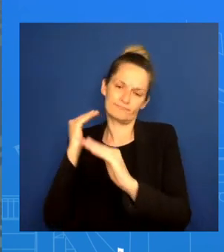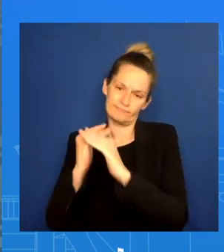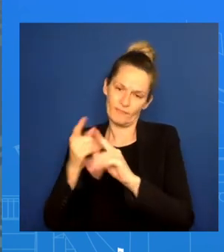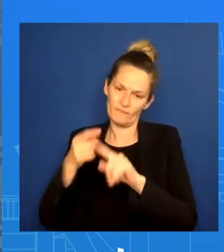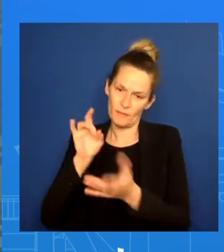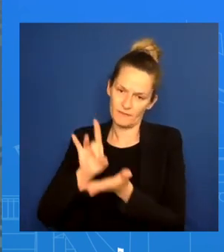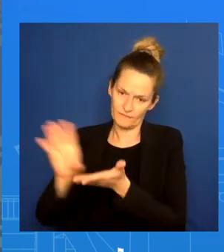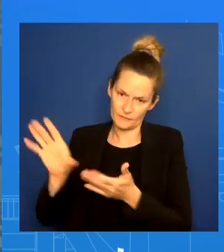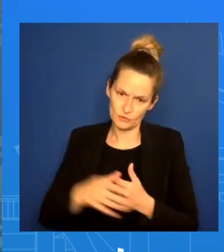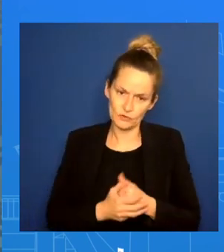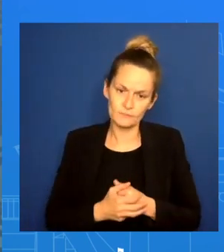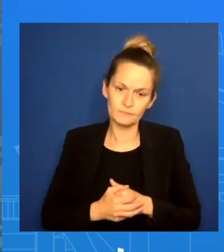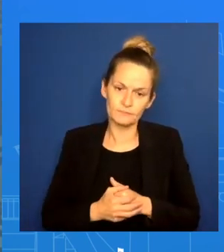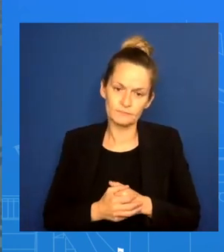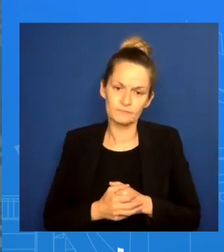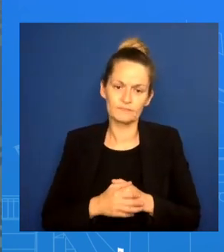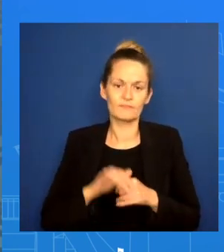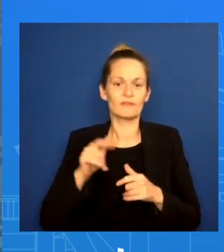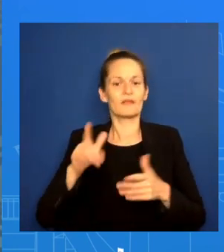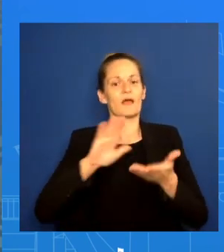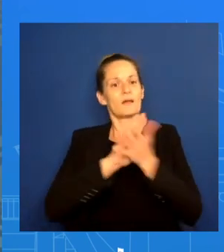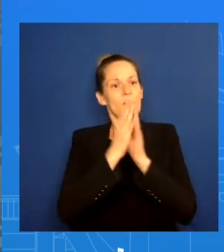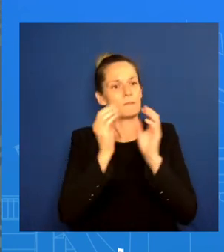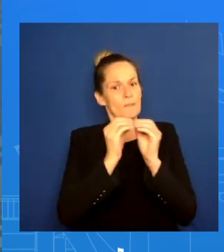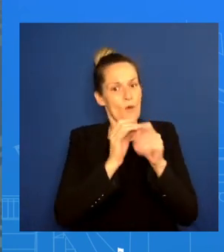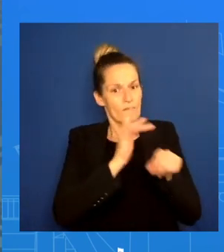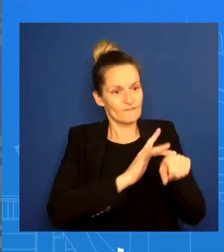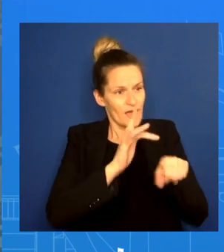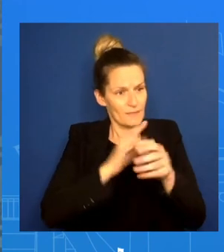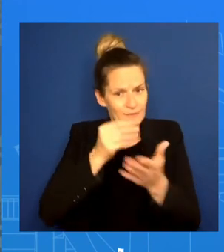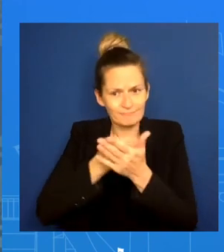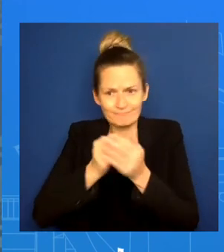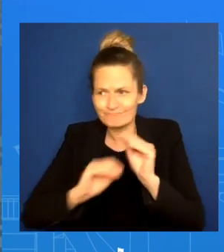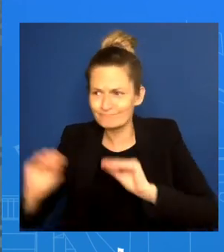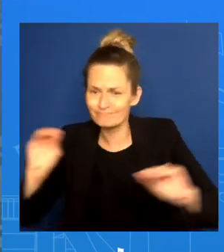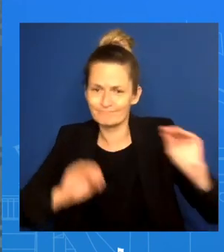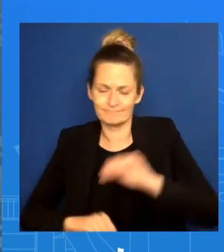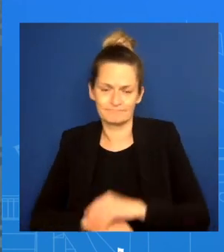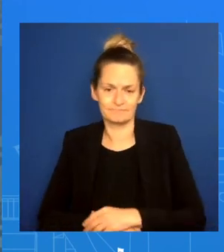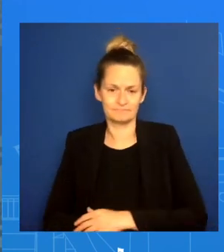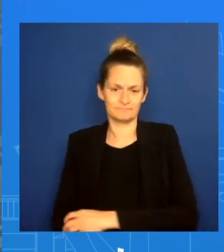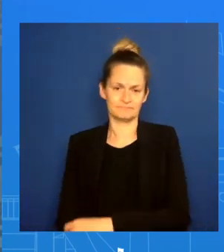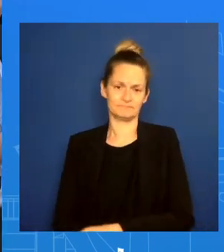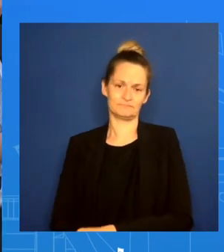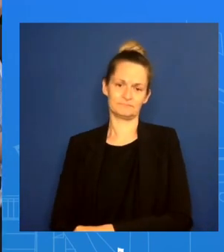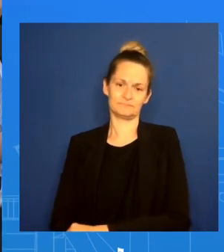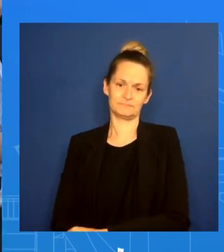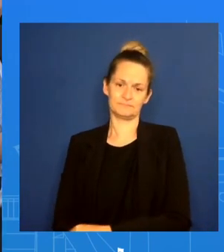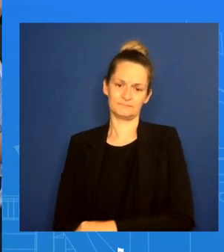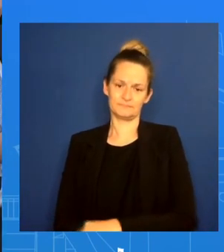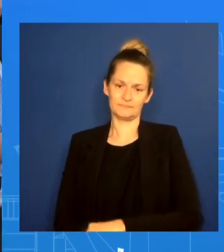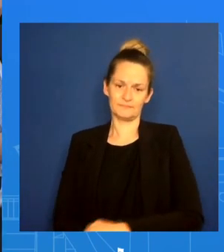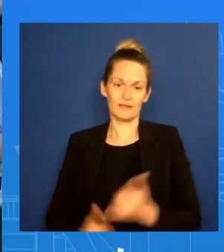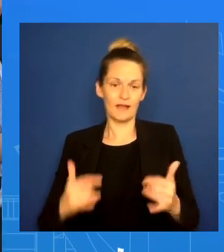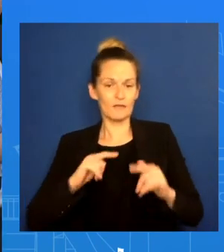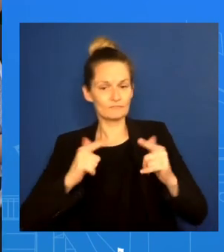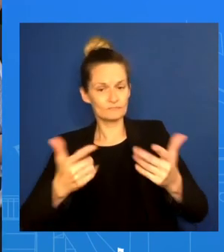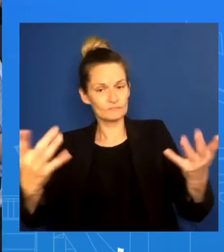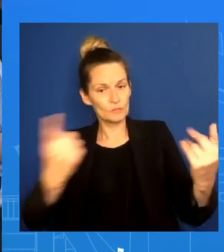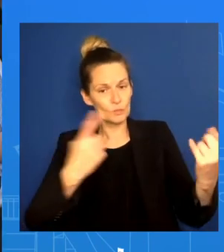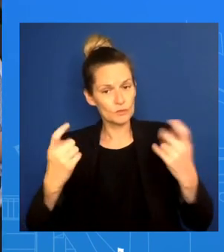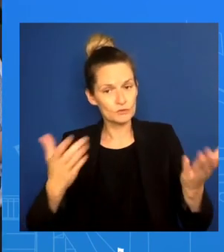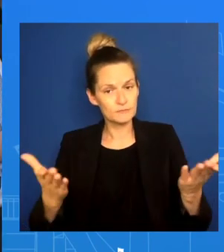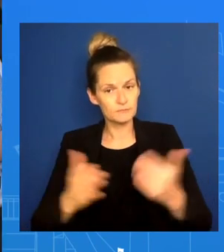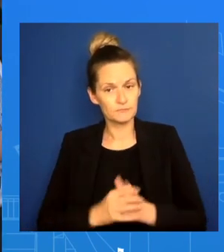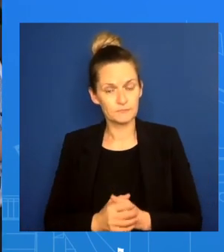gap in the supply of affordable housing. So those are the announcements that I have for you. Will, you want to kick us off? Sure, thanks. I've got two things. Does